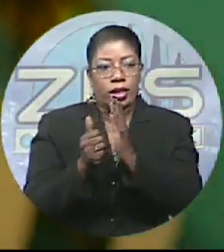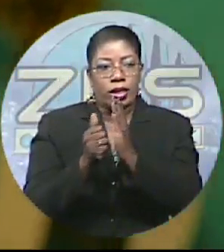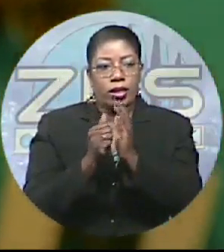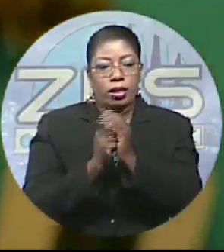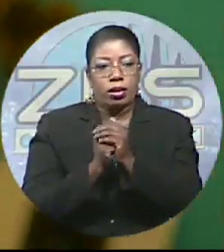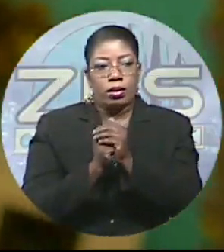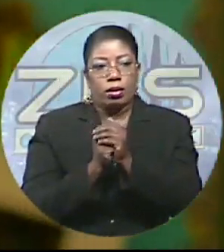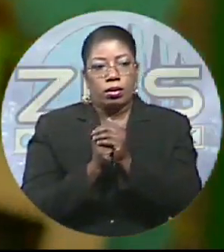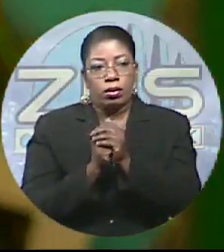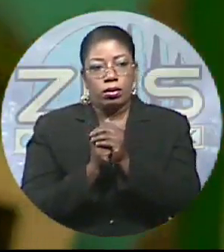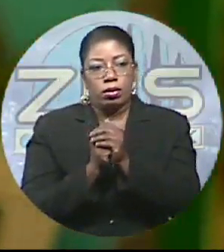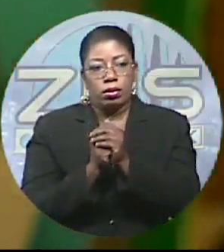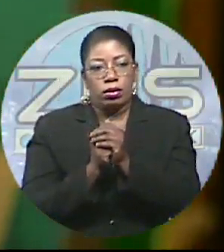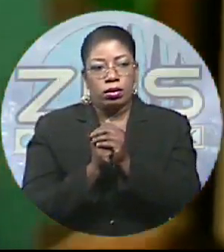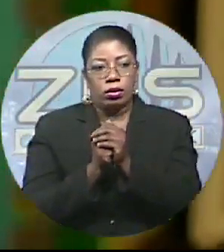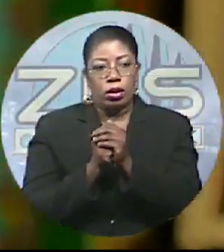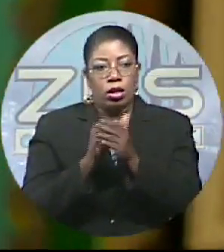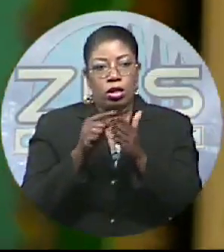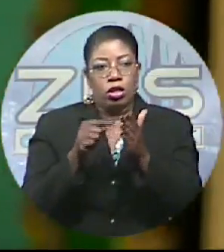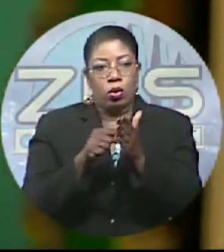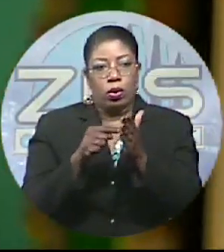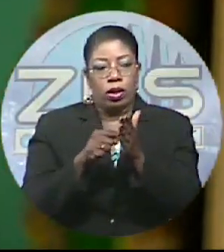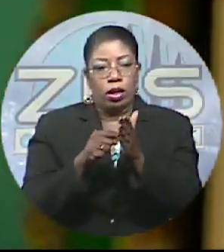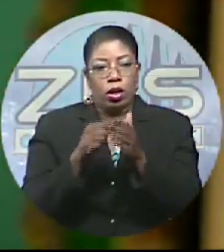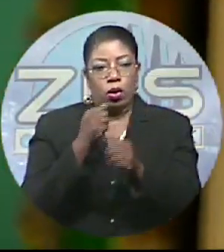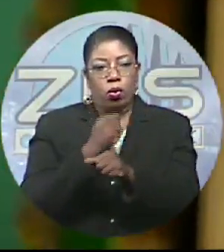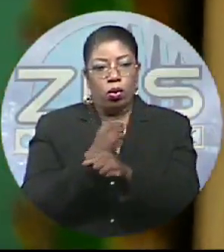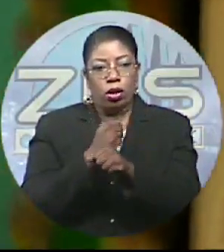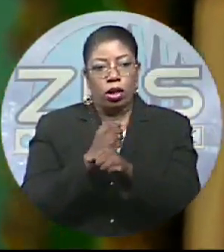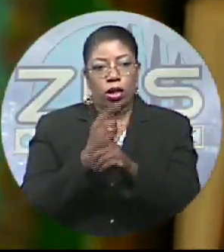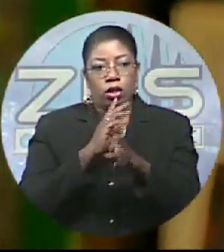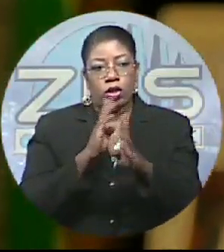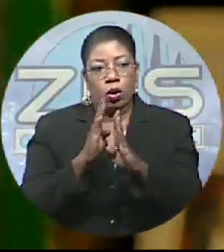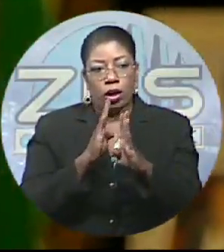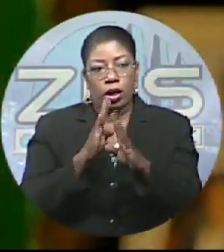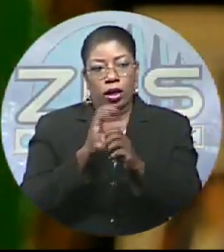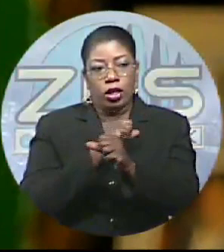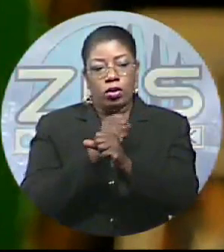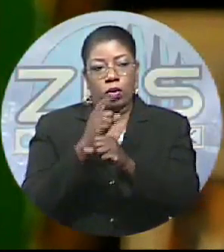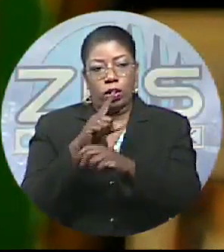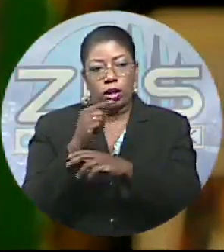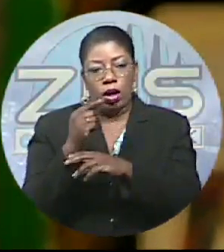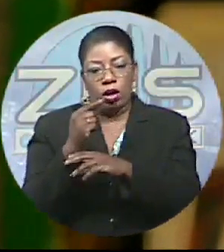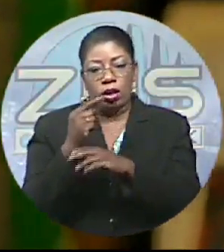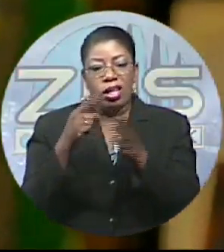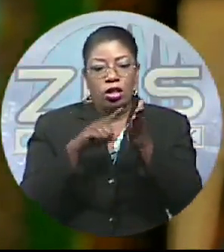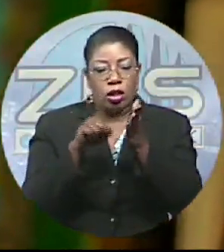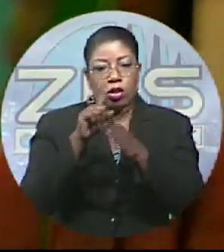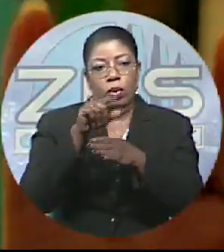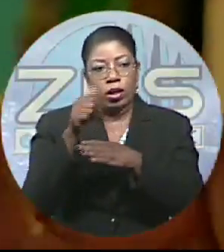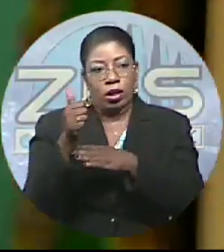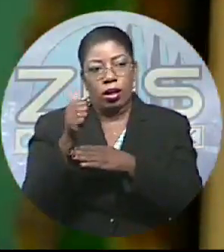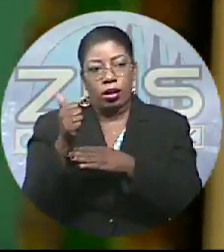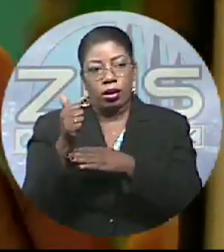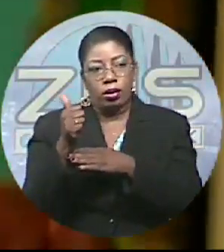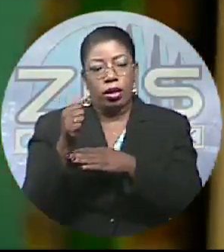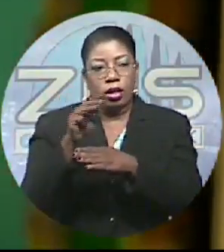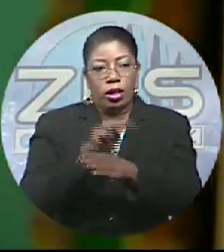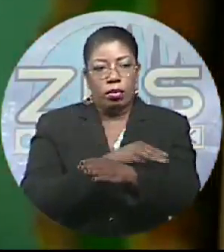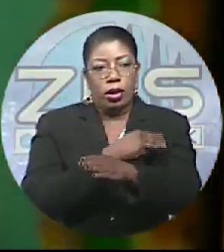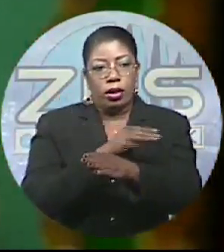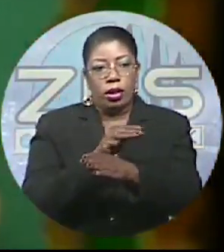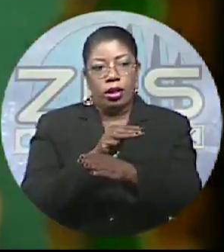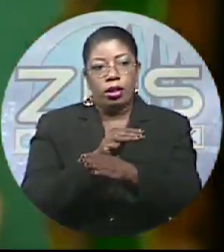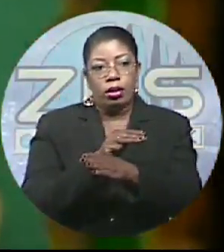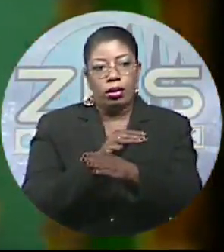class when they are working instead of them talking, distracting each other. The music actually distracts them, and the melody of